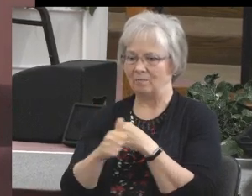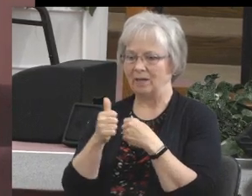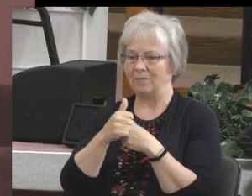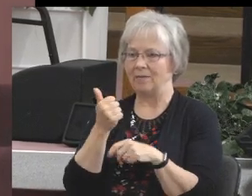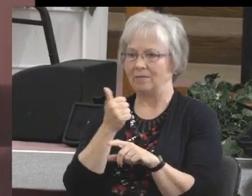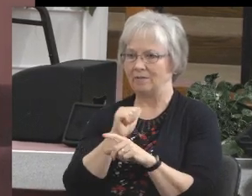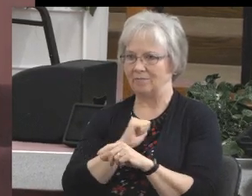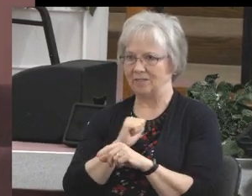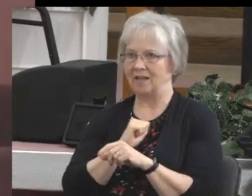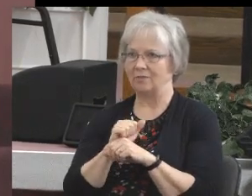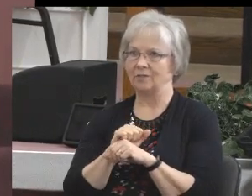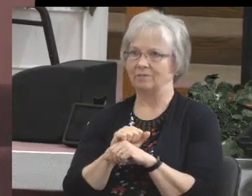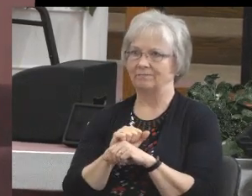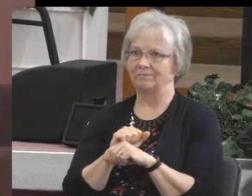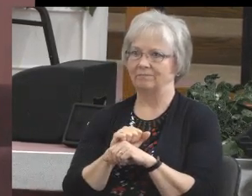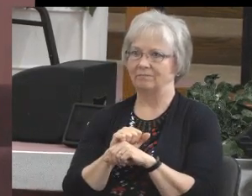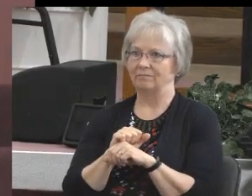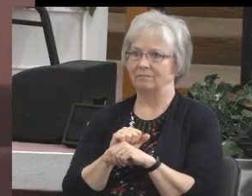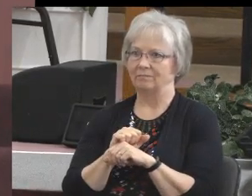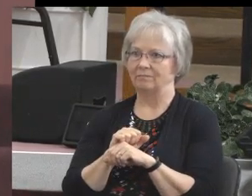To be honest,